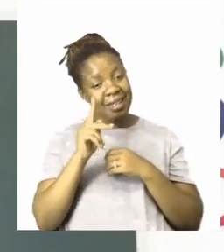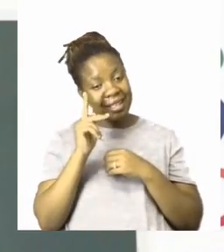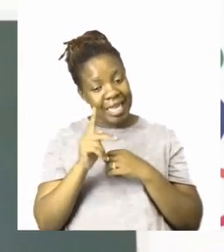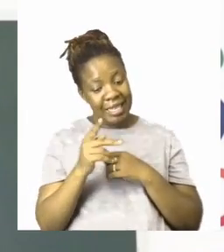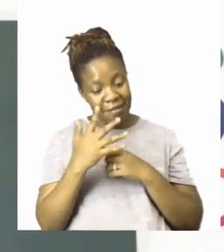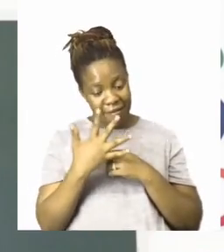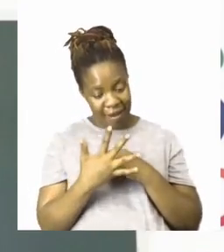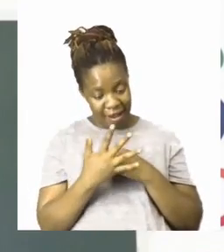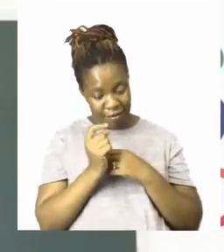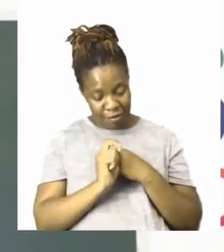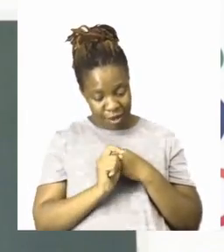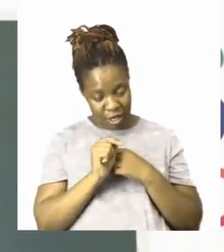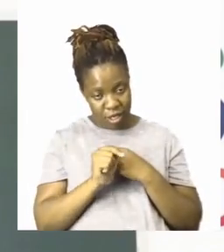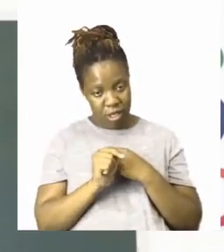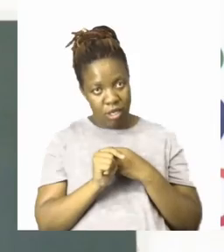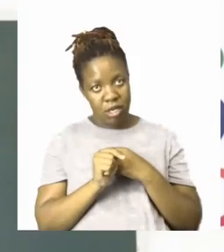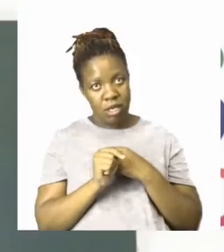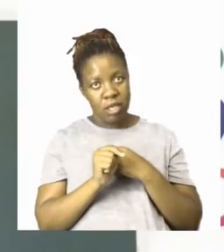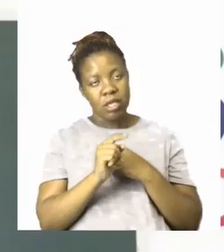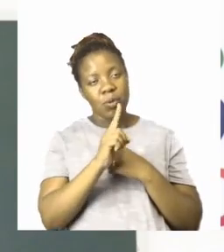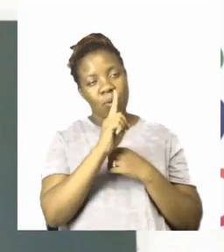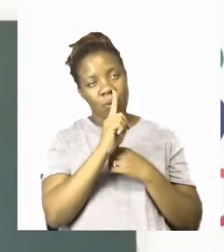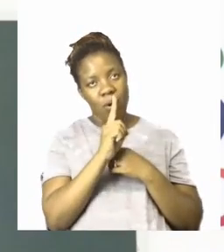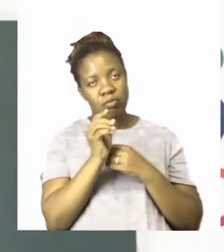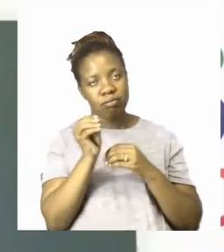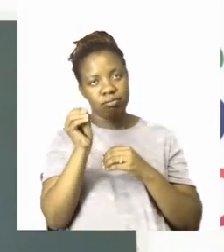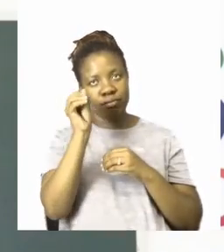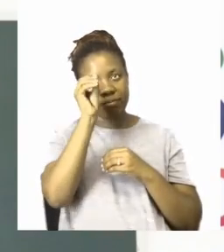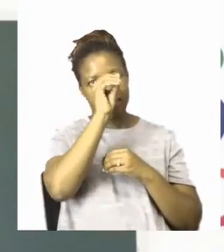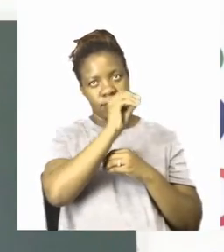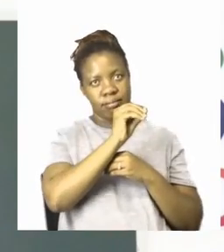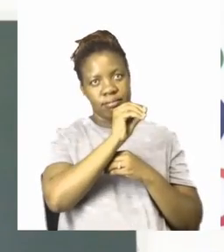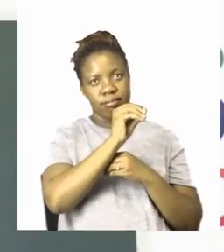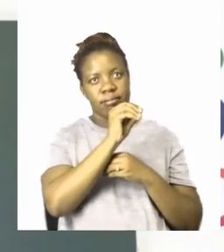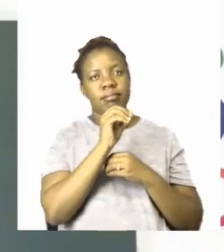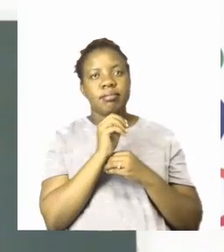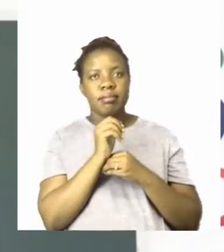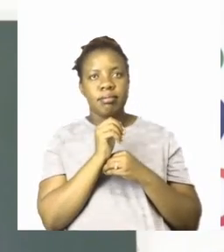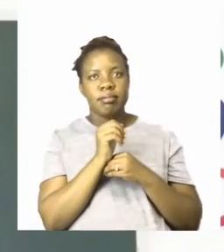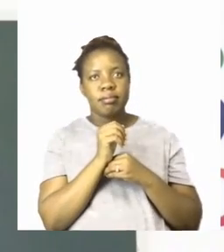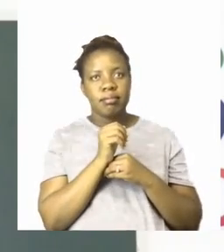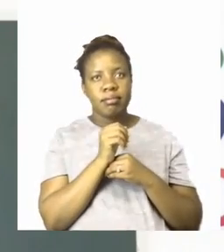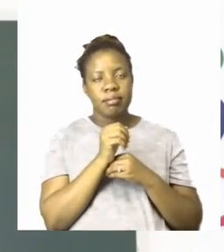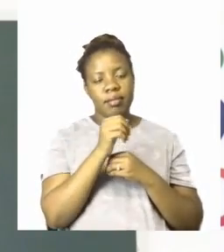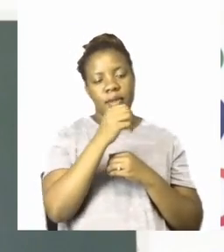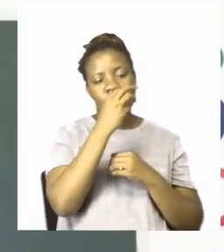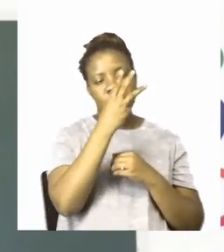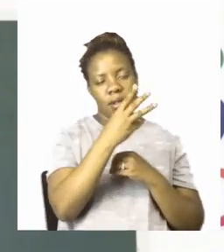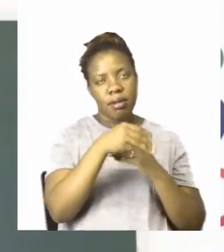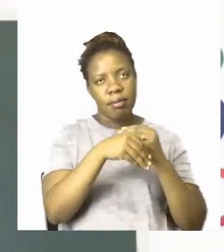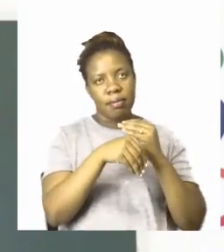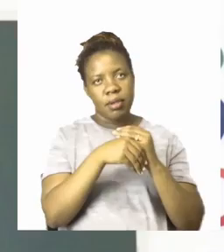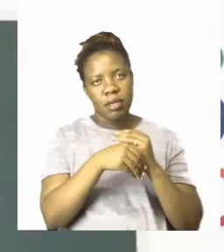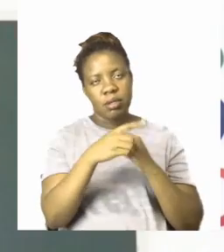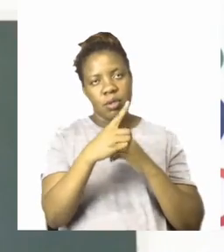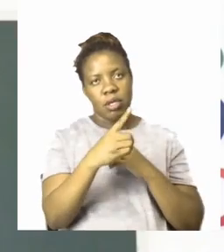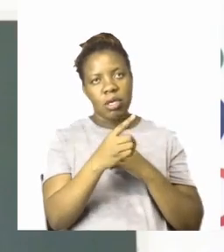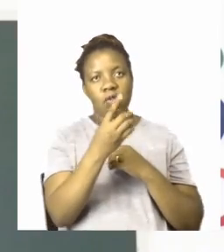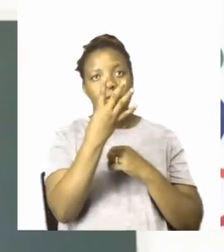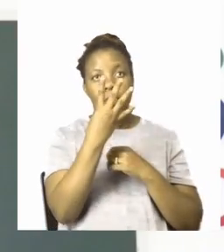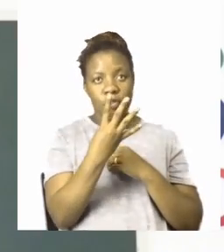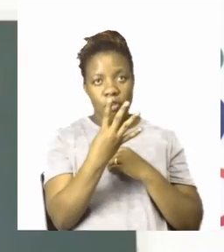and you carry the 1 over. Now we say 3 plus 1 is